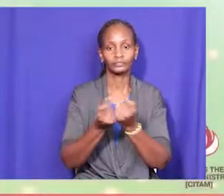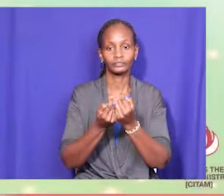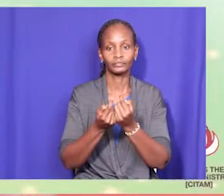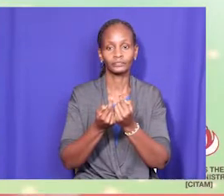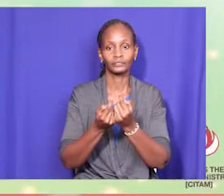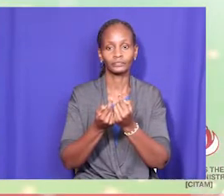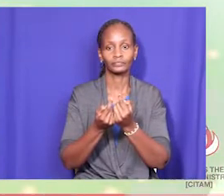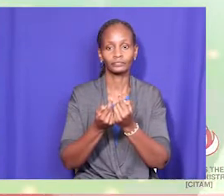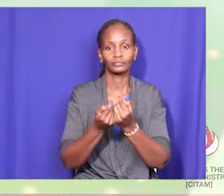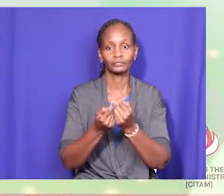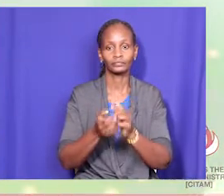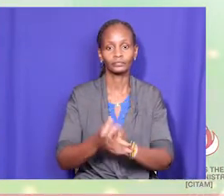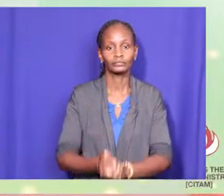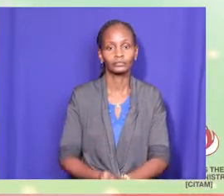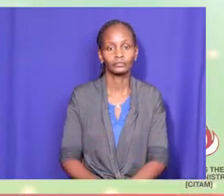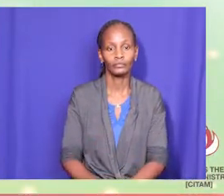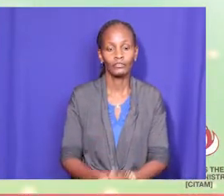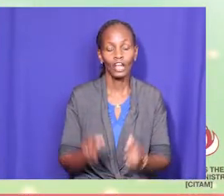the gifts of the